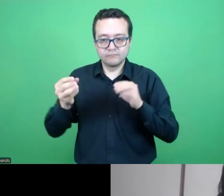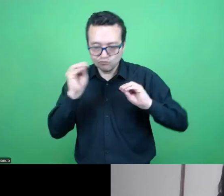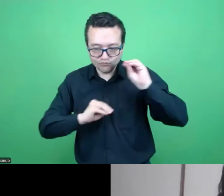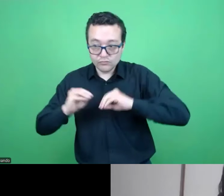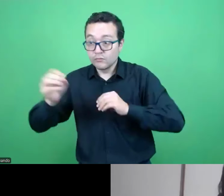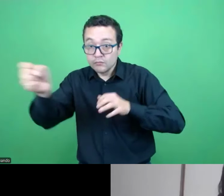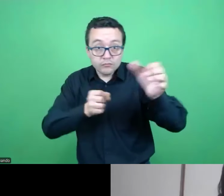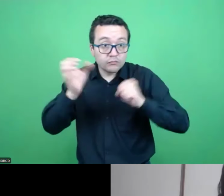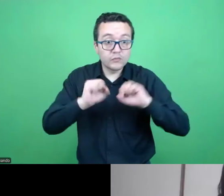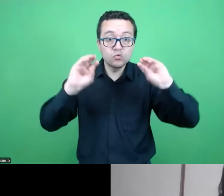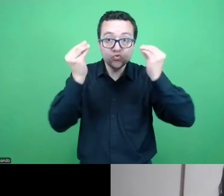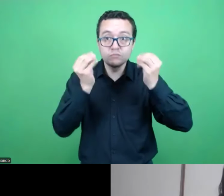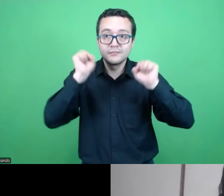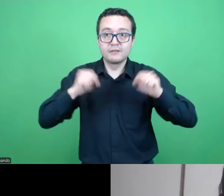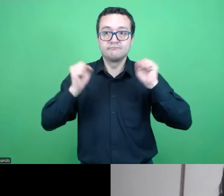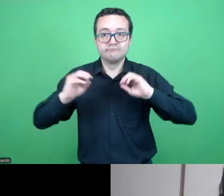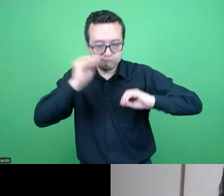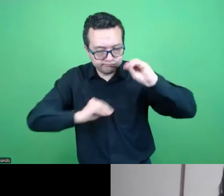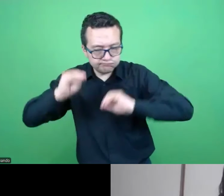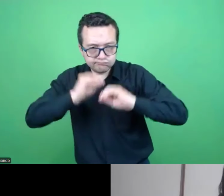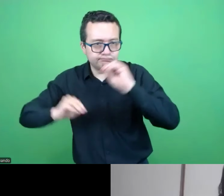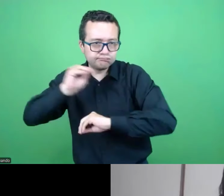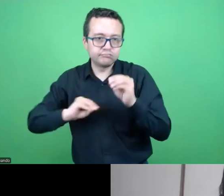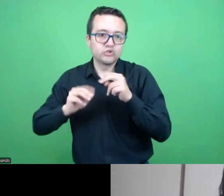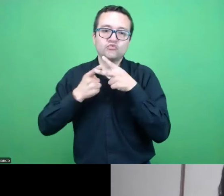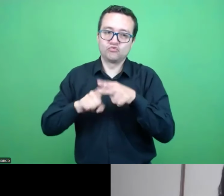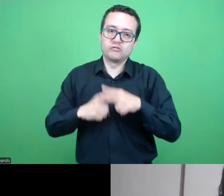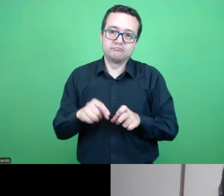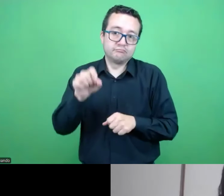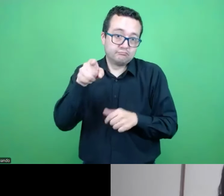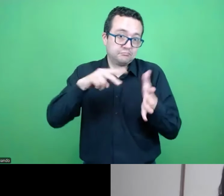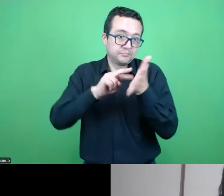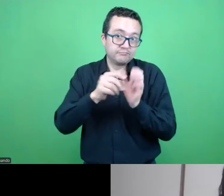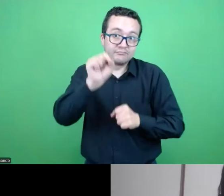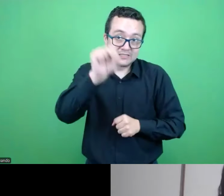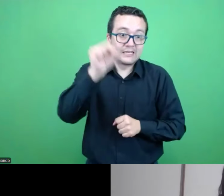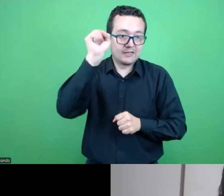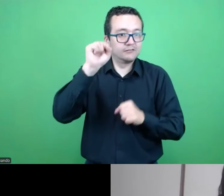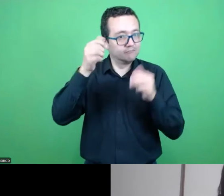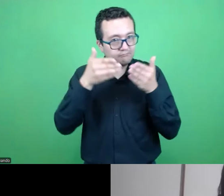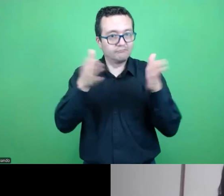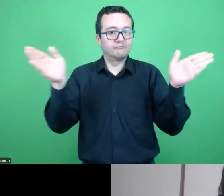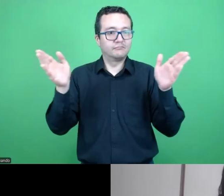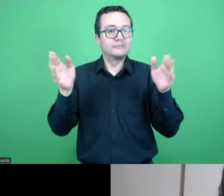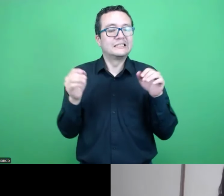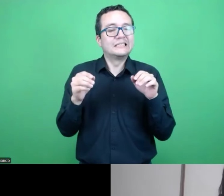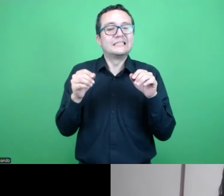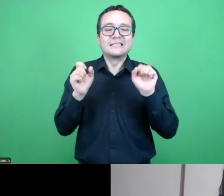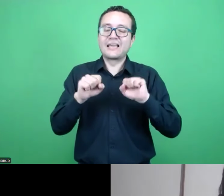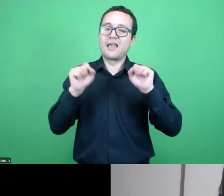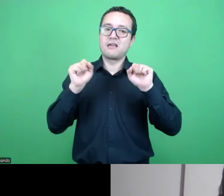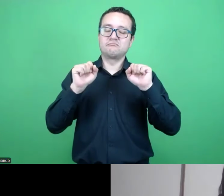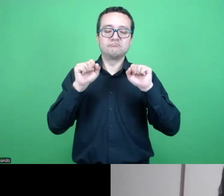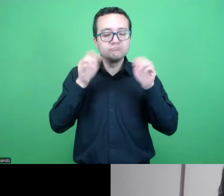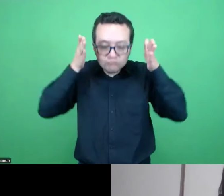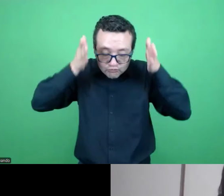quite strongly involved in the current GDS and also requesting better monitoring of the commitments that